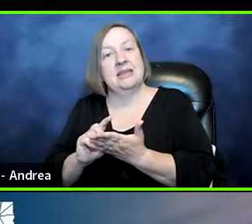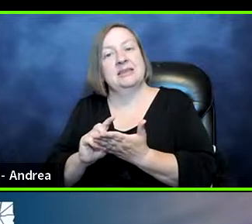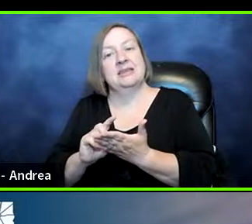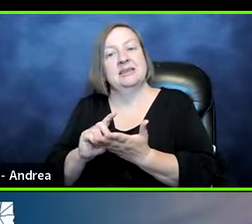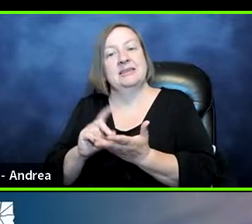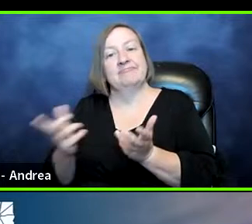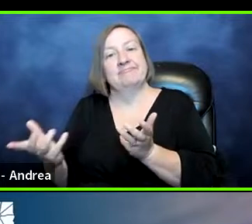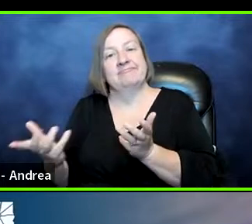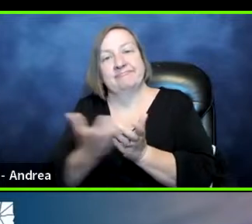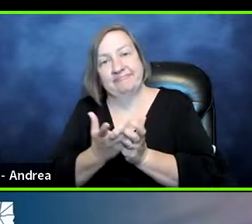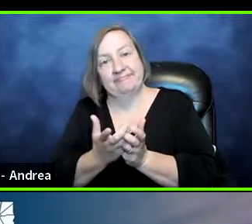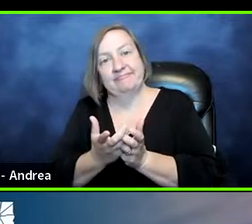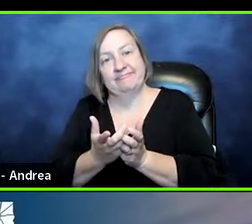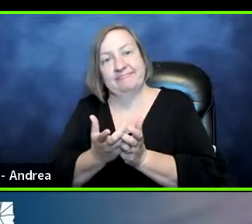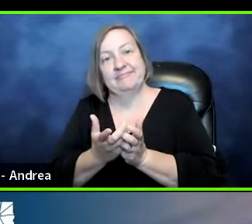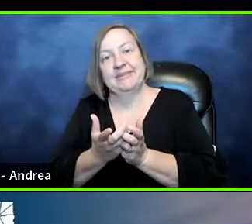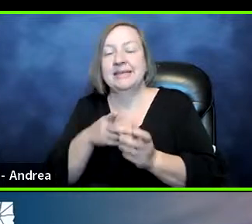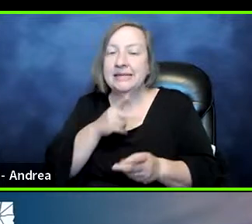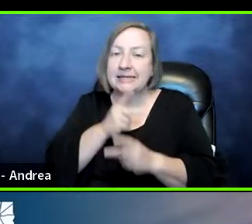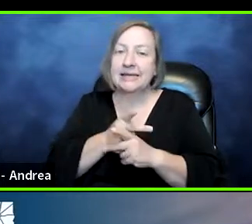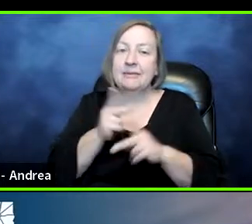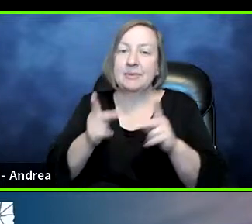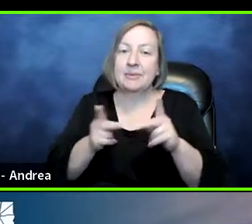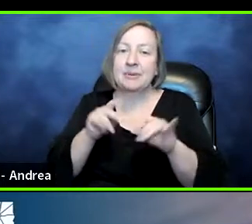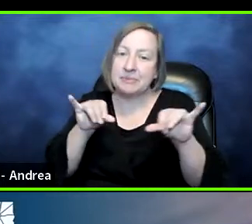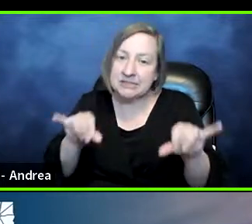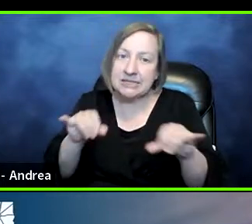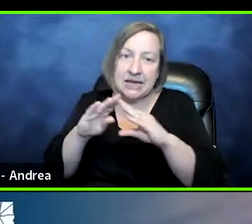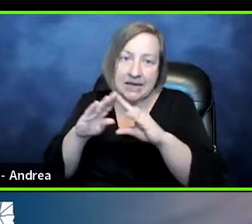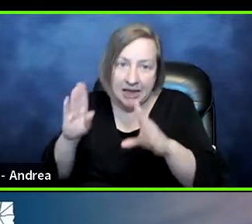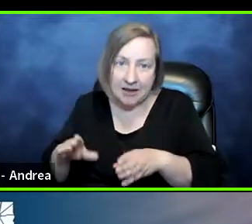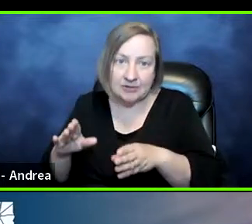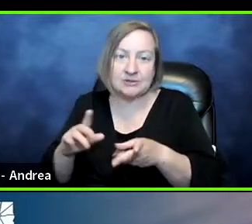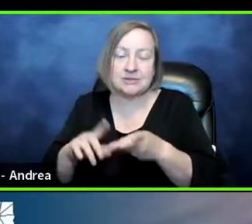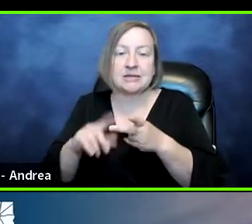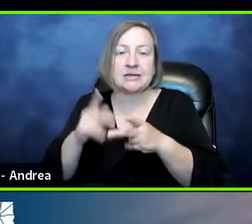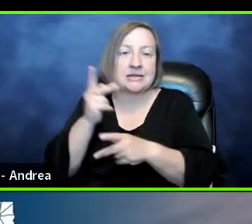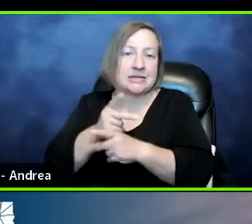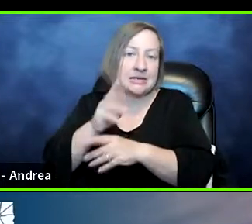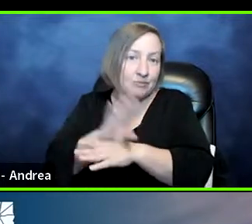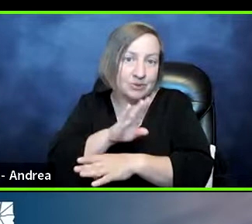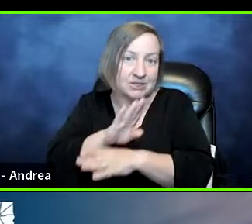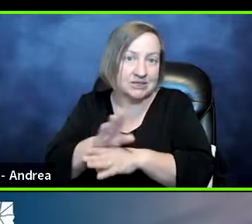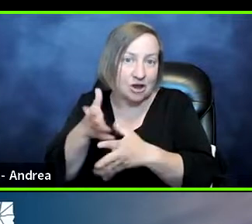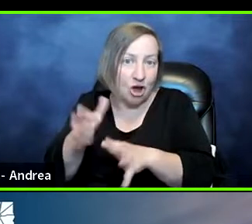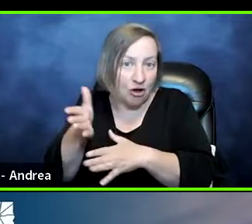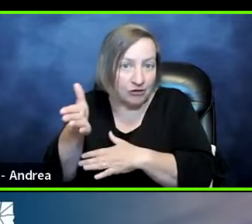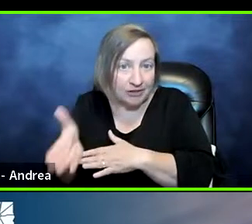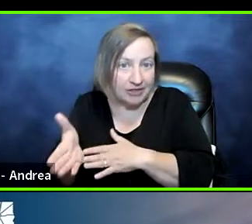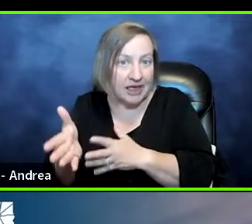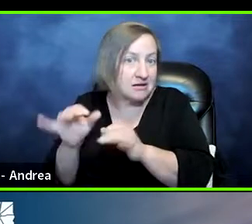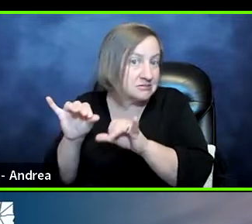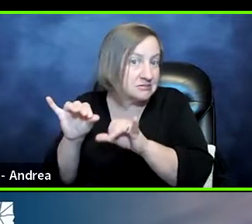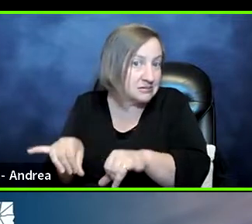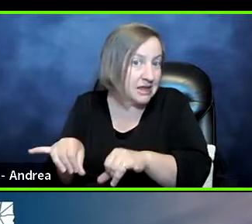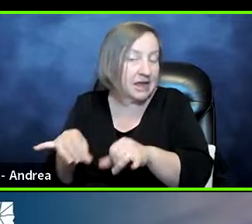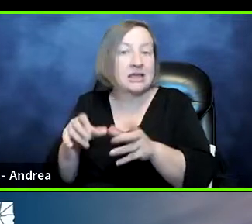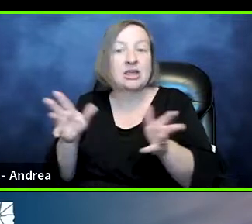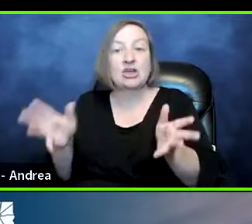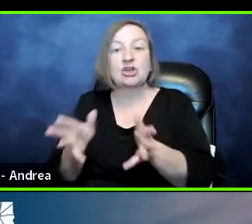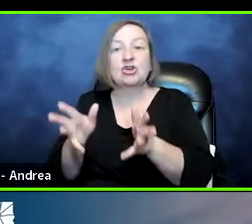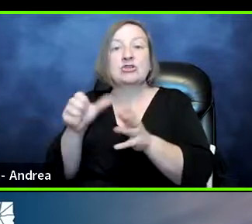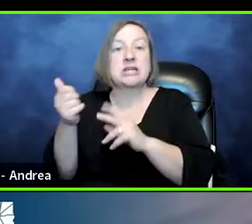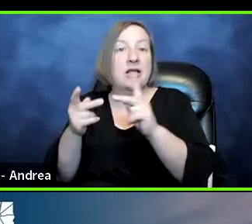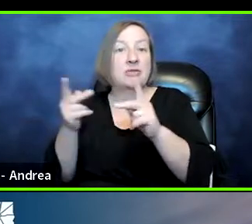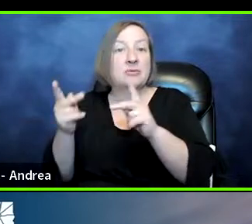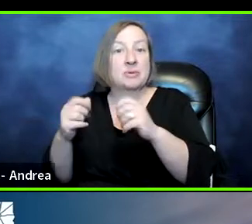into keeping people housed, keeping businesses that already exist there, encouraging others to pop